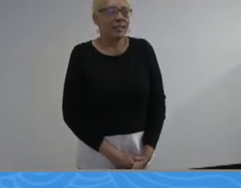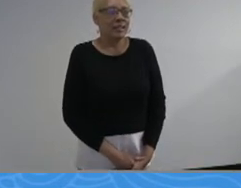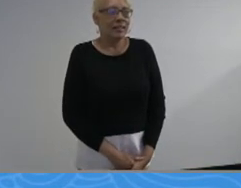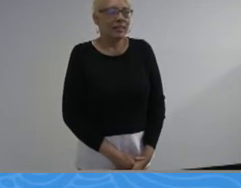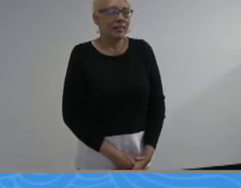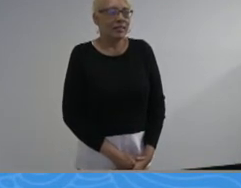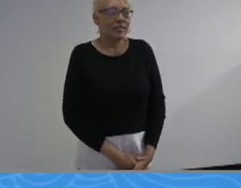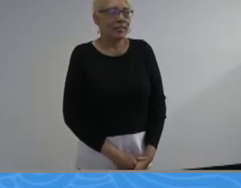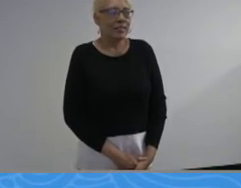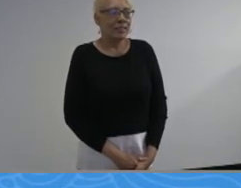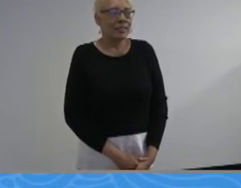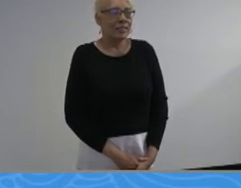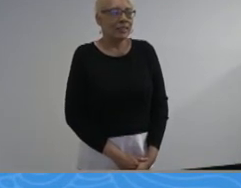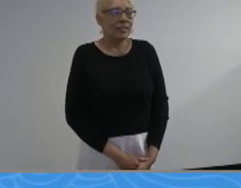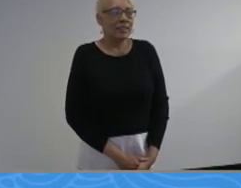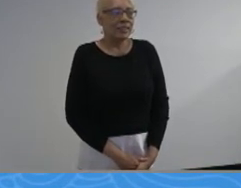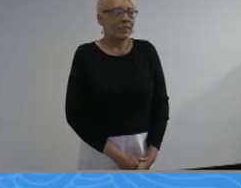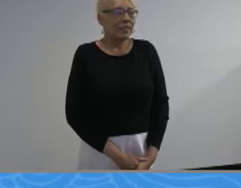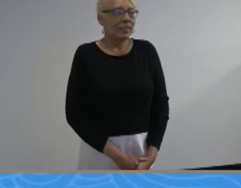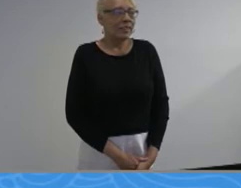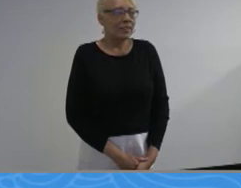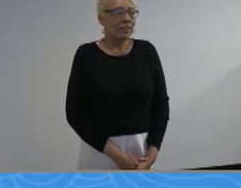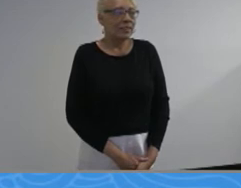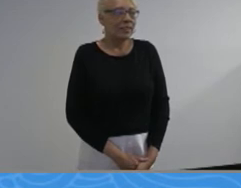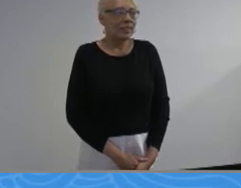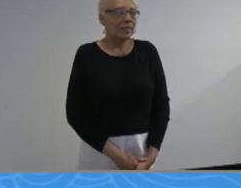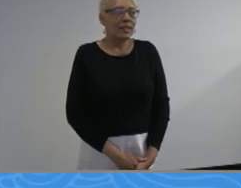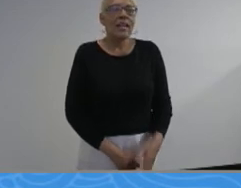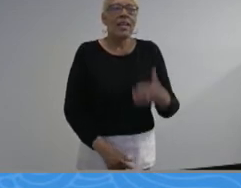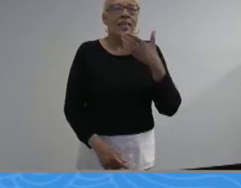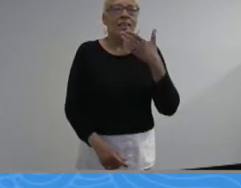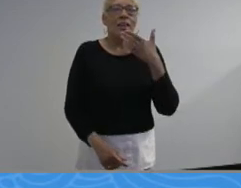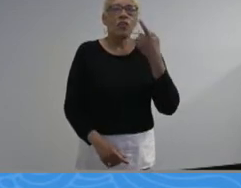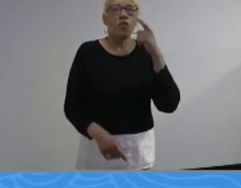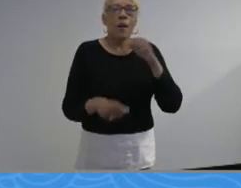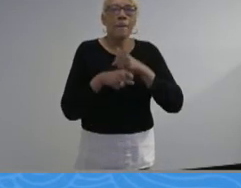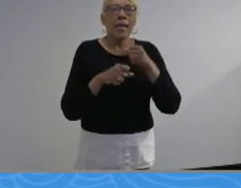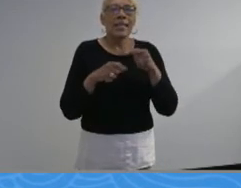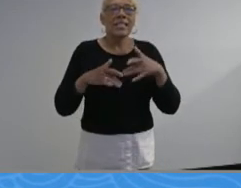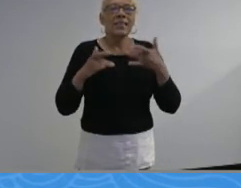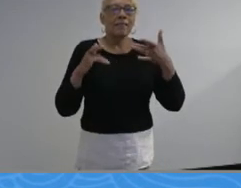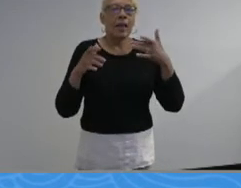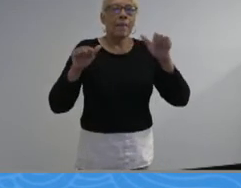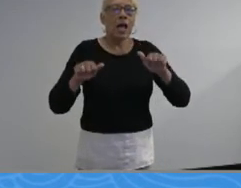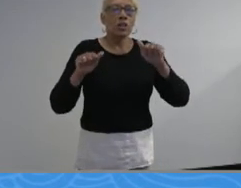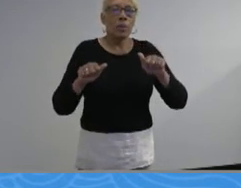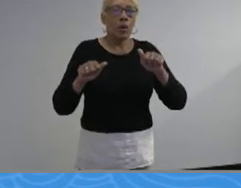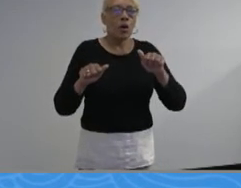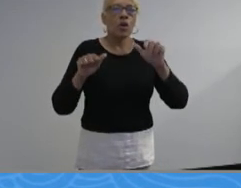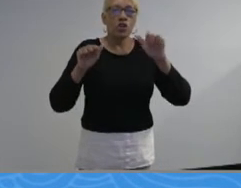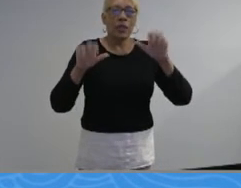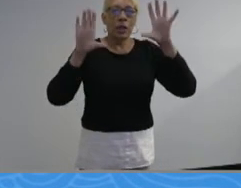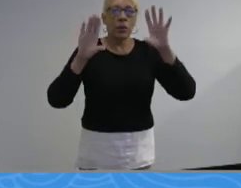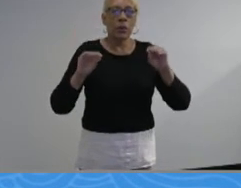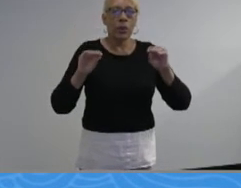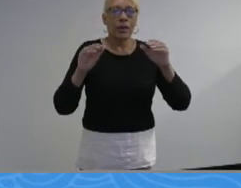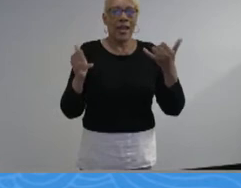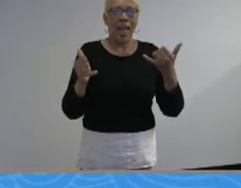There you are again. Thank you for making this event possible. You can go off now.